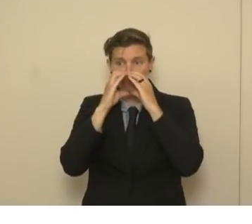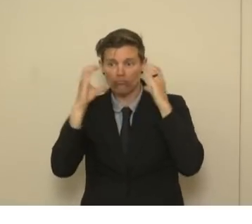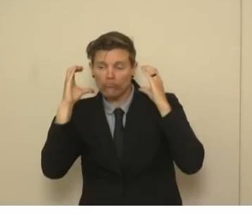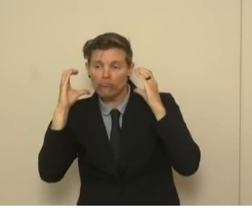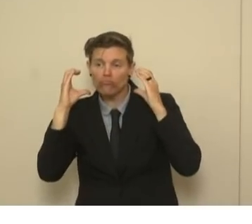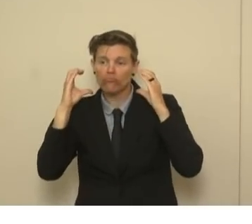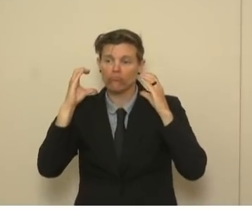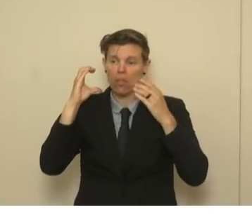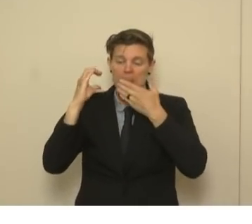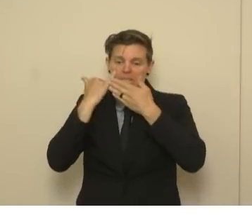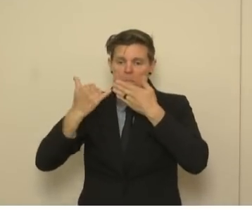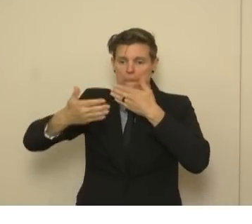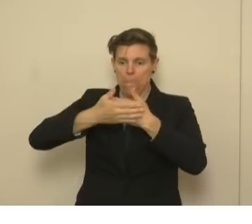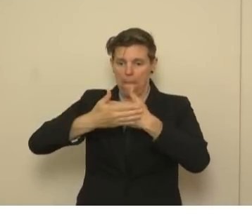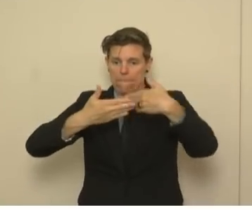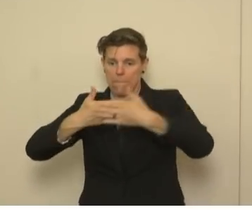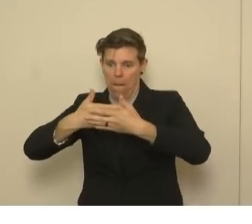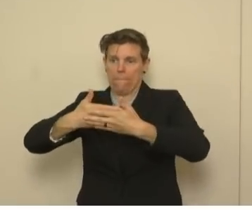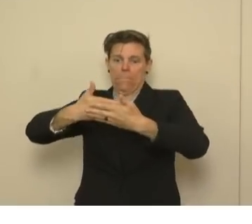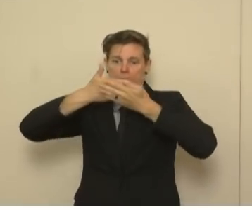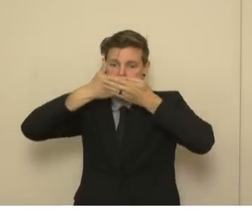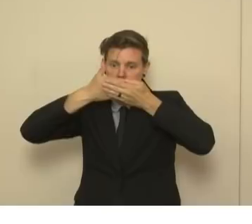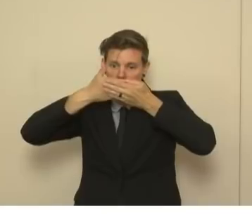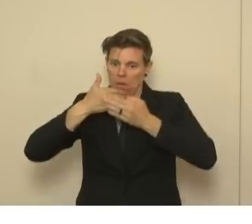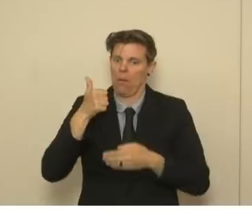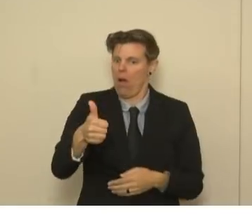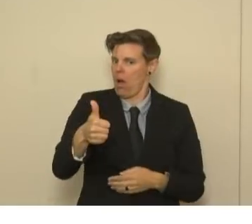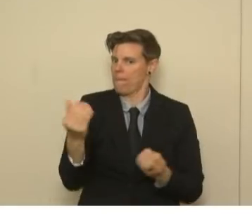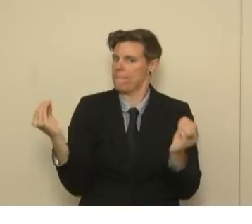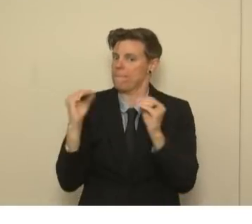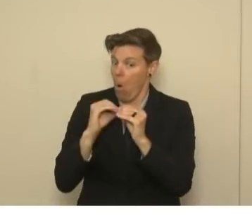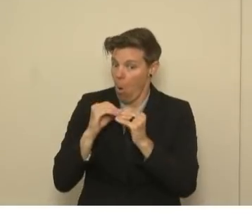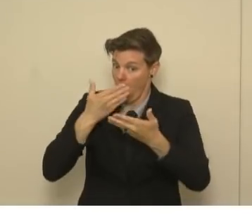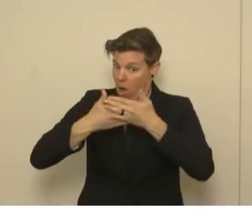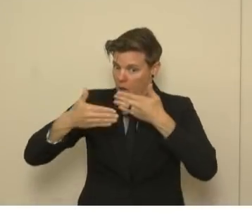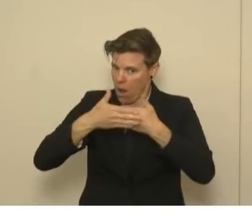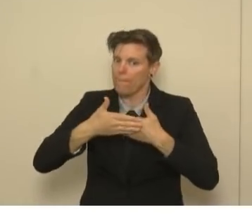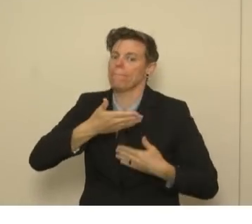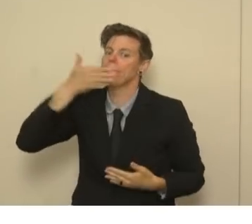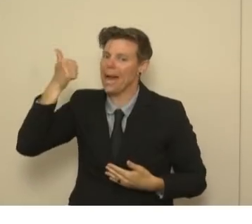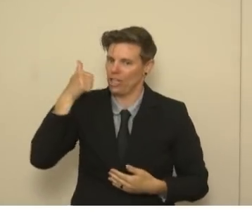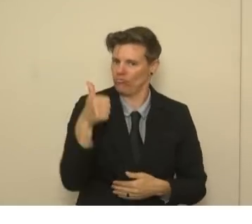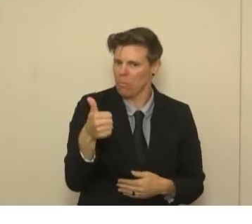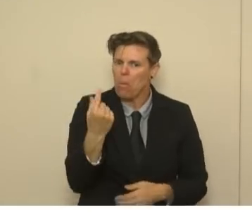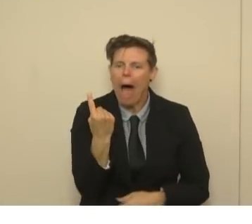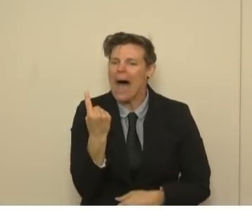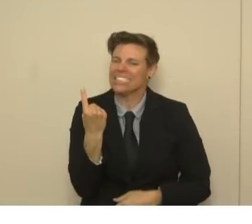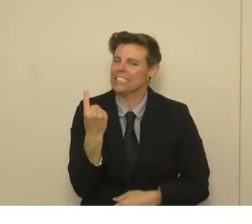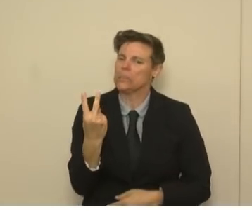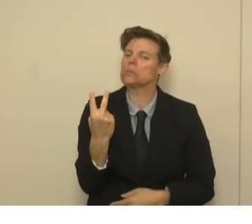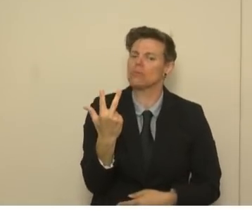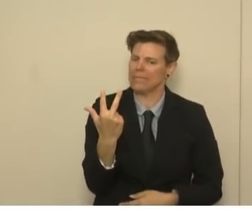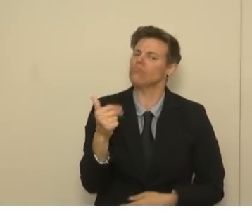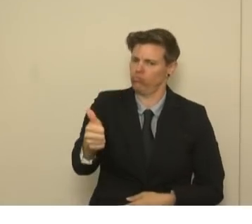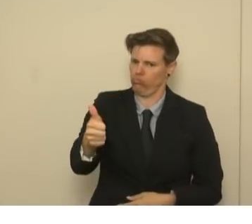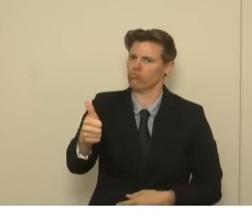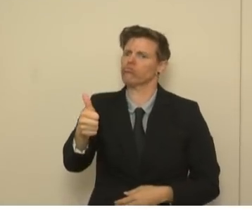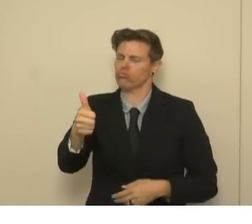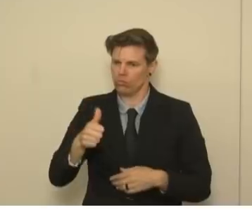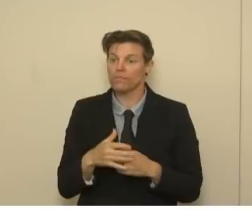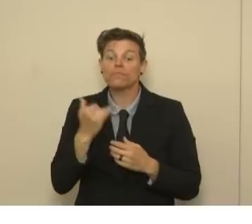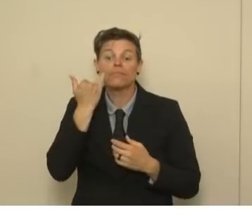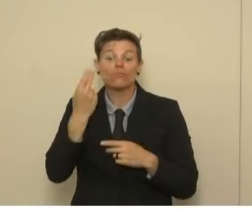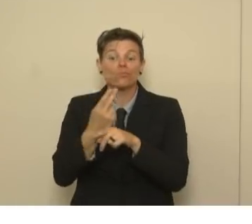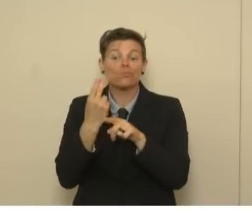long time. Two more things. Number one, if you're wearing a bandana and you're speaking, you're filtering out